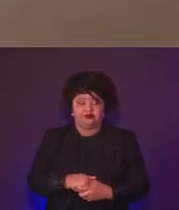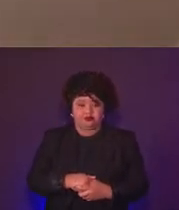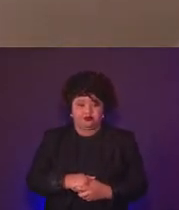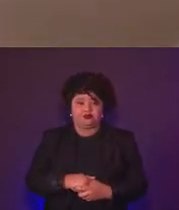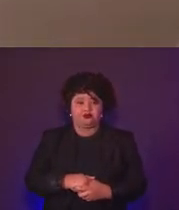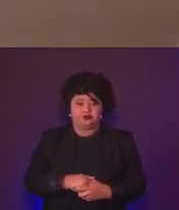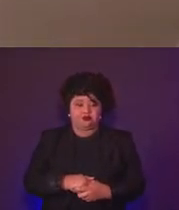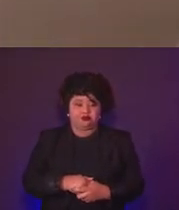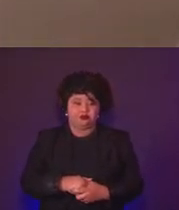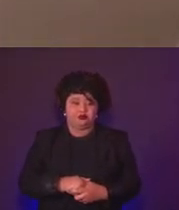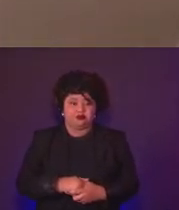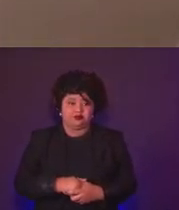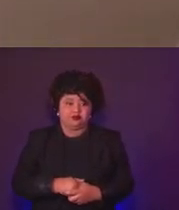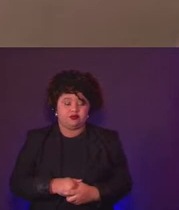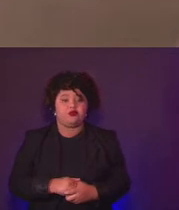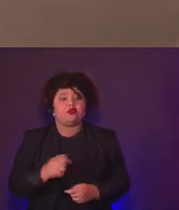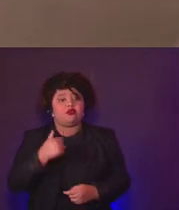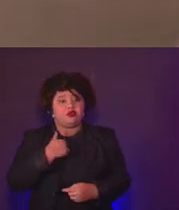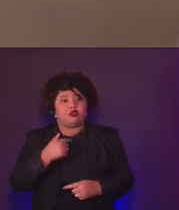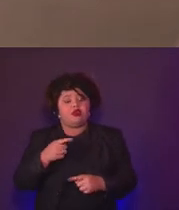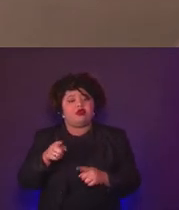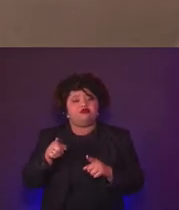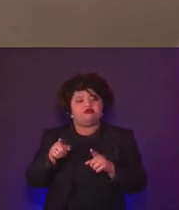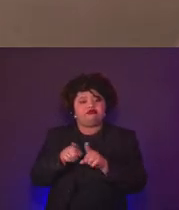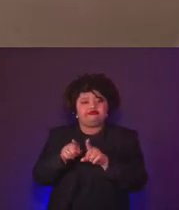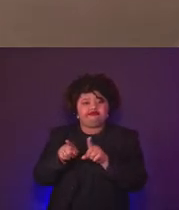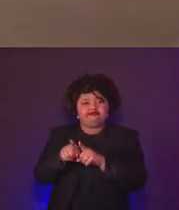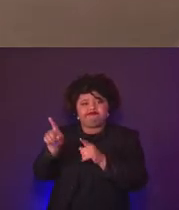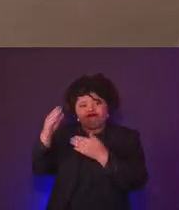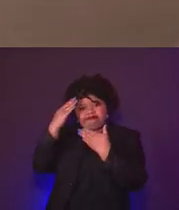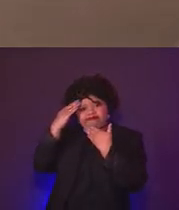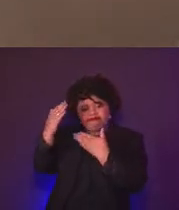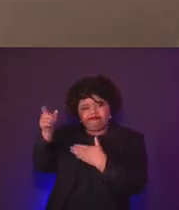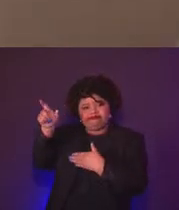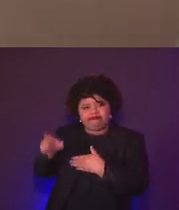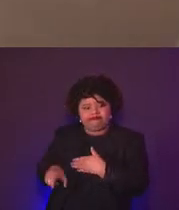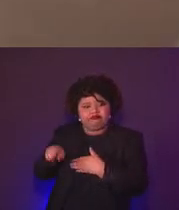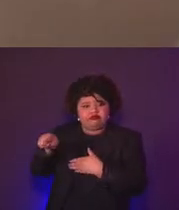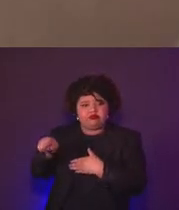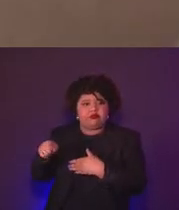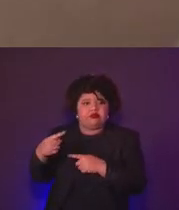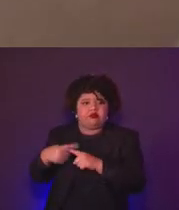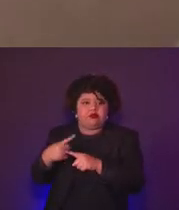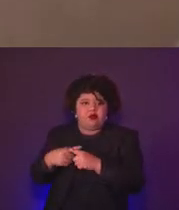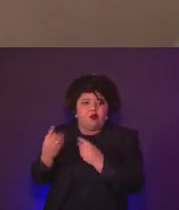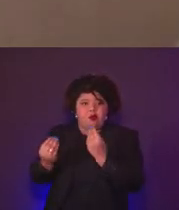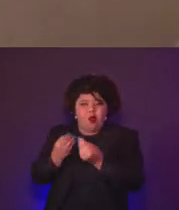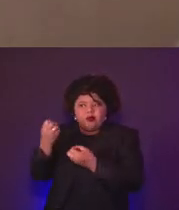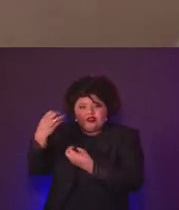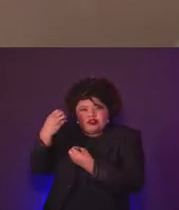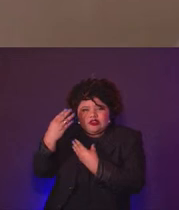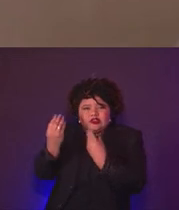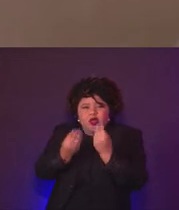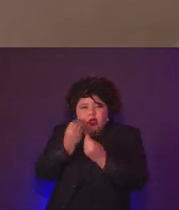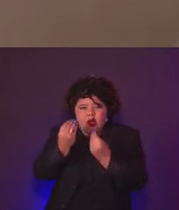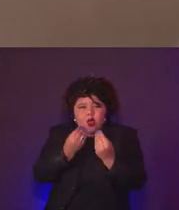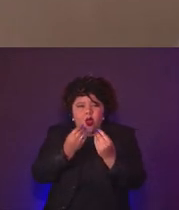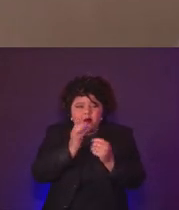helped me build the index and figure out how to, find the right measures. And he's just always